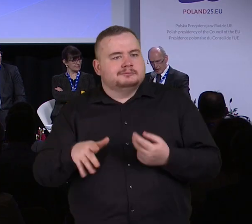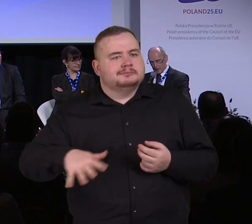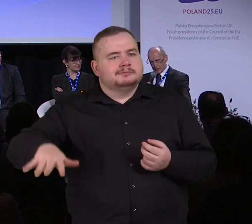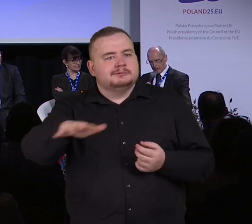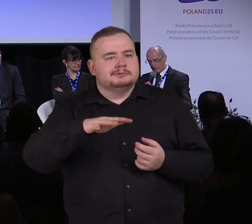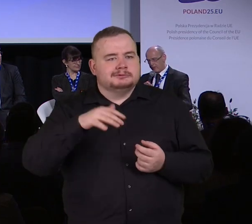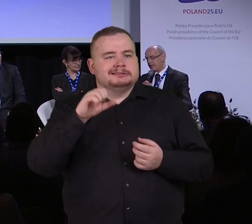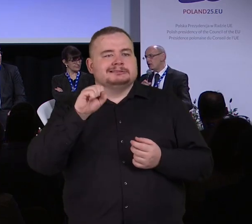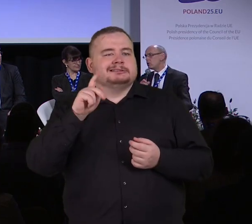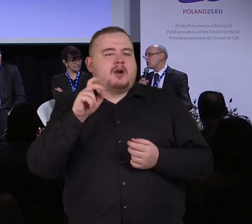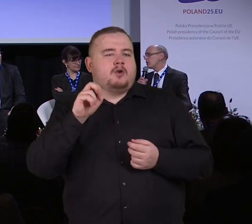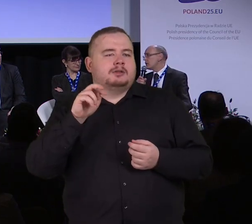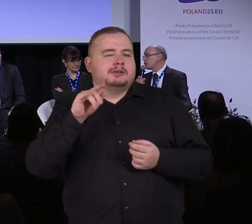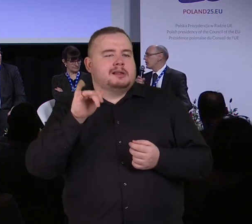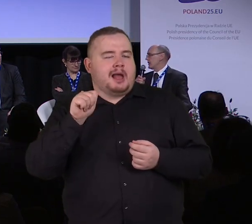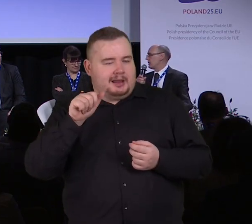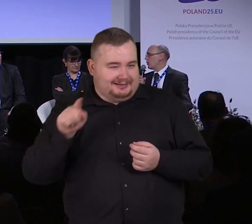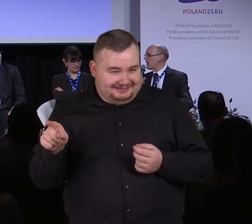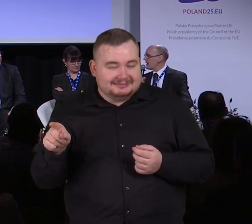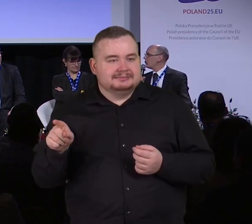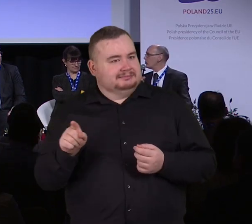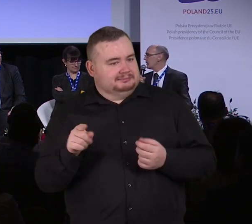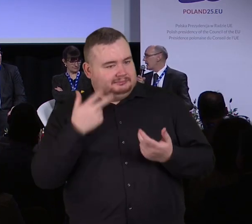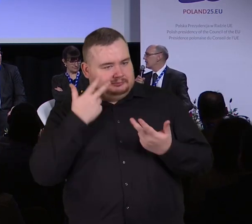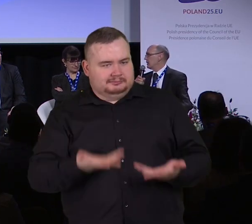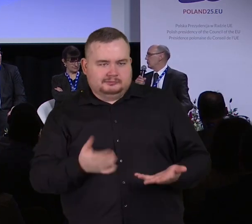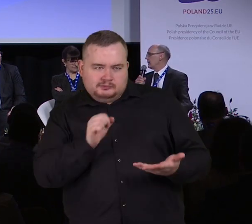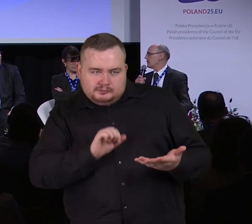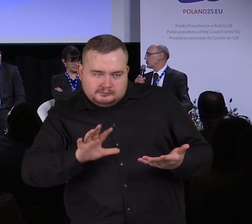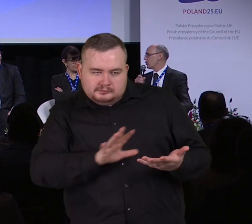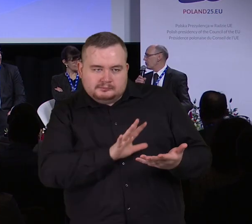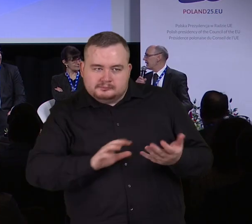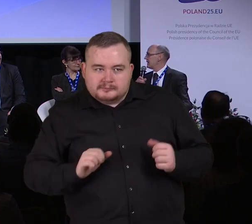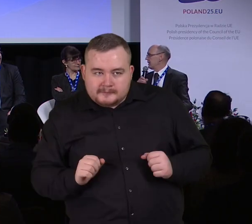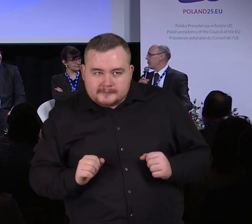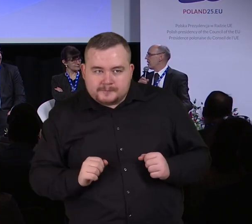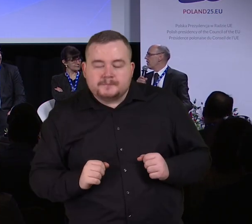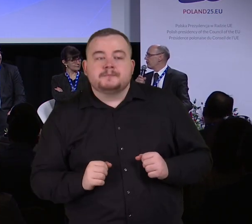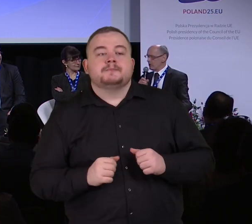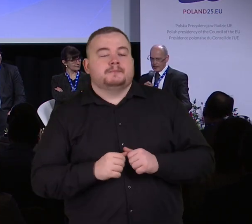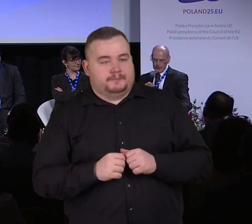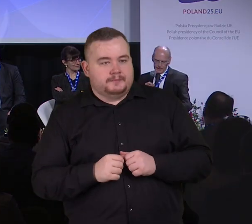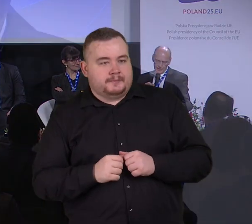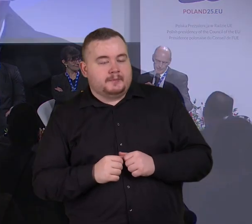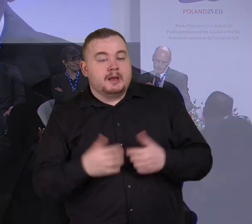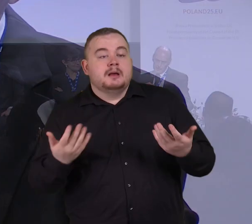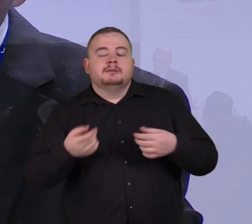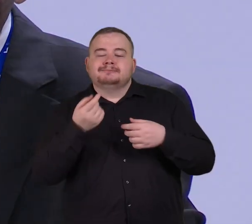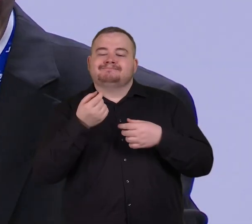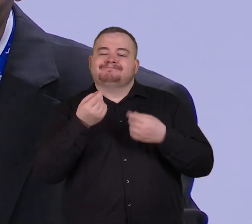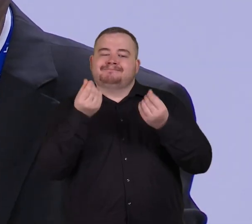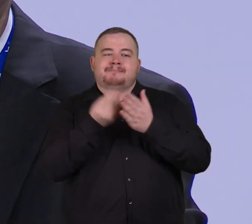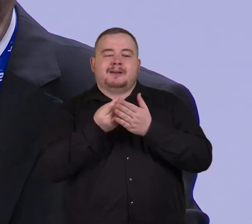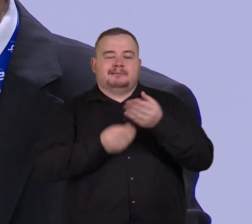Following the financial restrictions, now I come to the technical and to the complexity. Following the